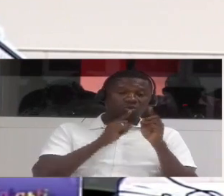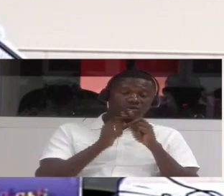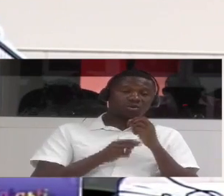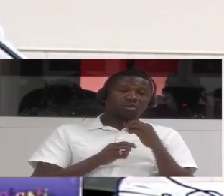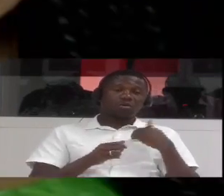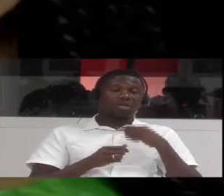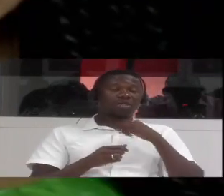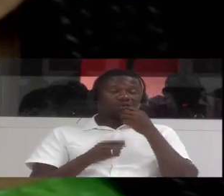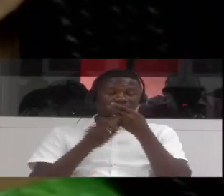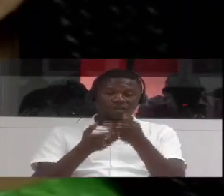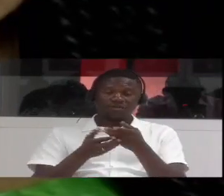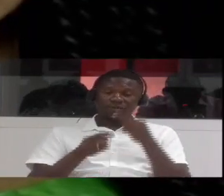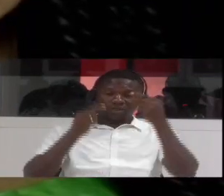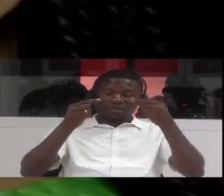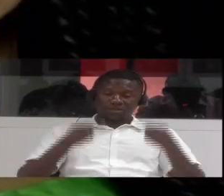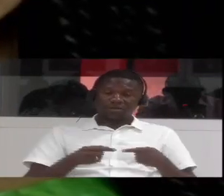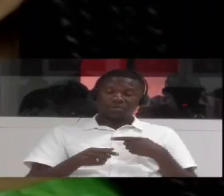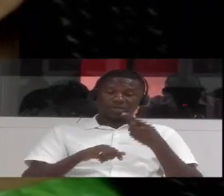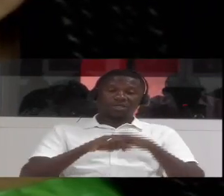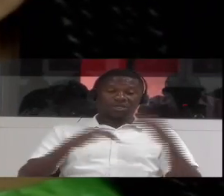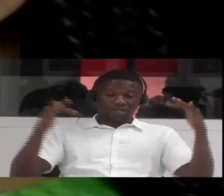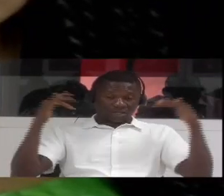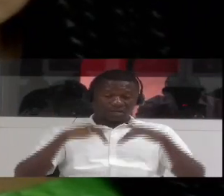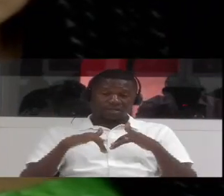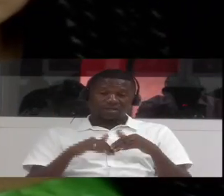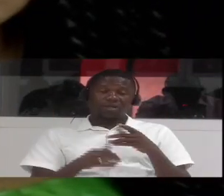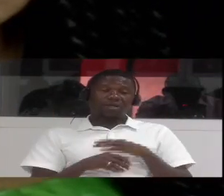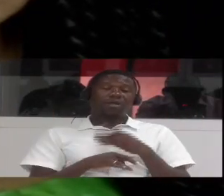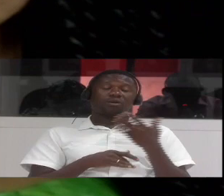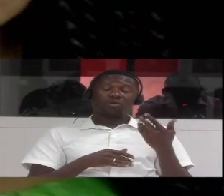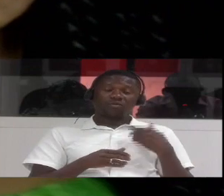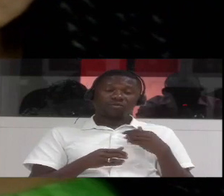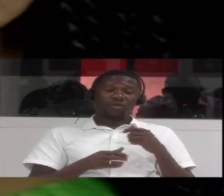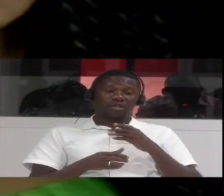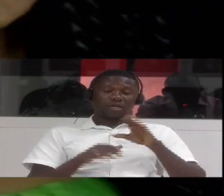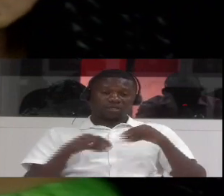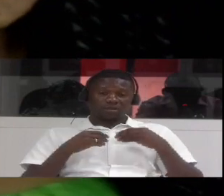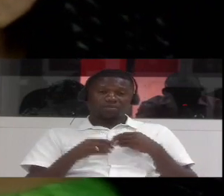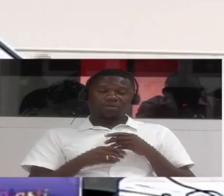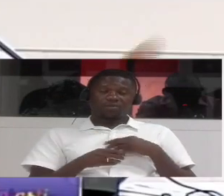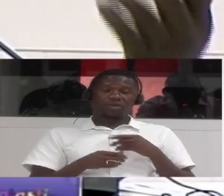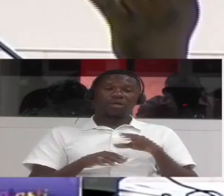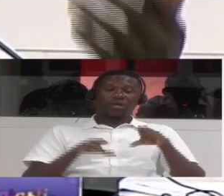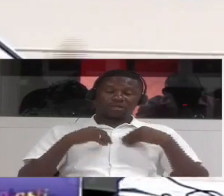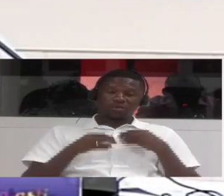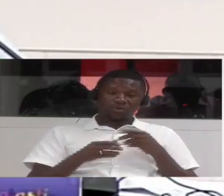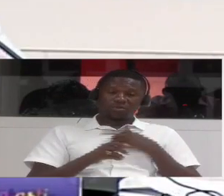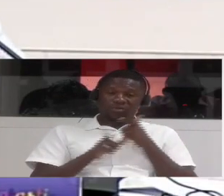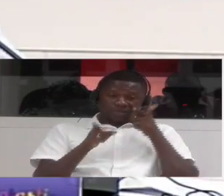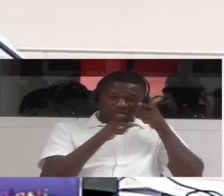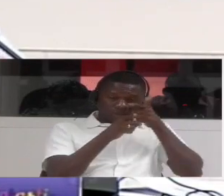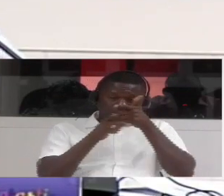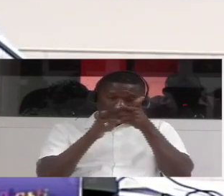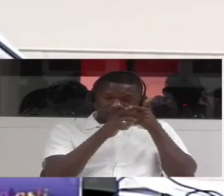give a statement during the Congress, and Alota facilitated that by allowing him to come on Skype and talk to